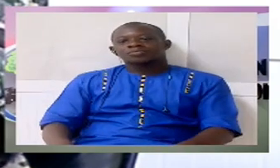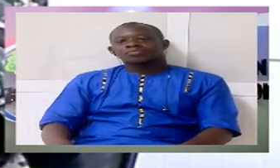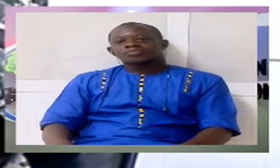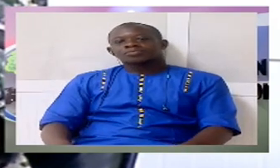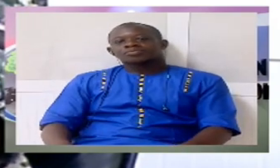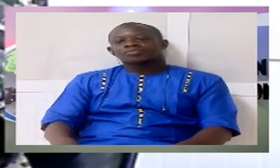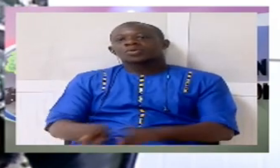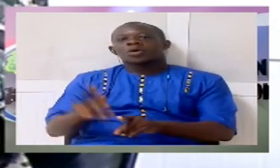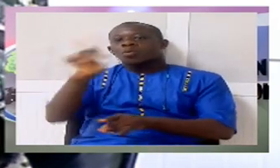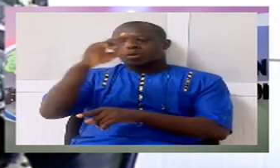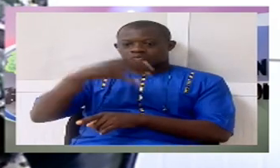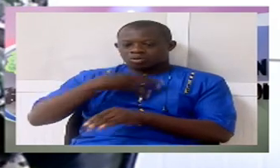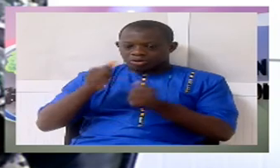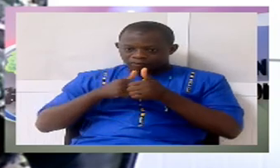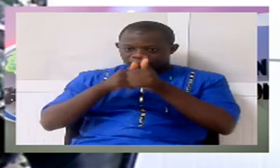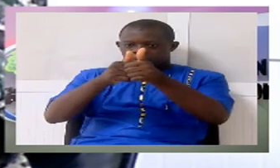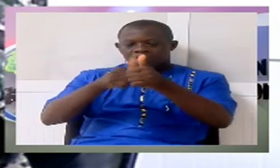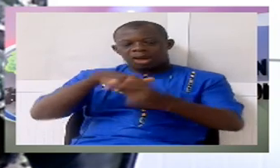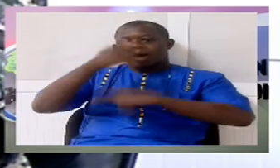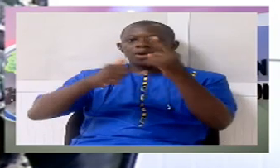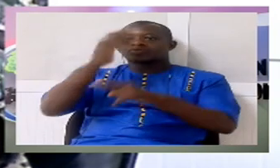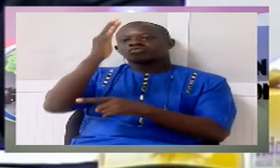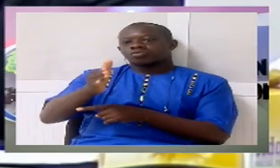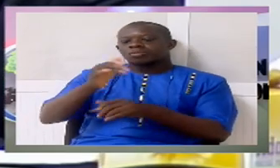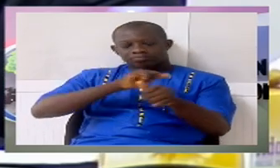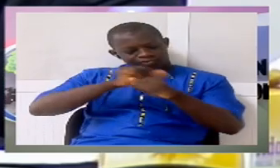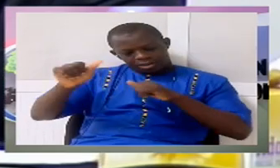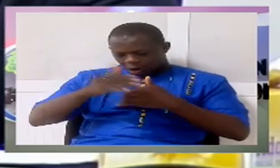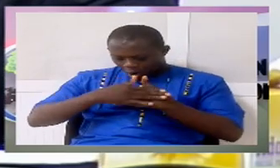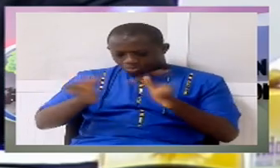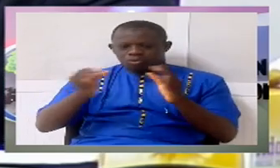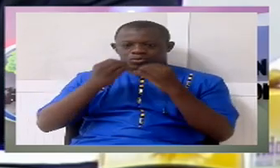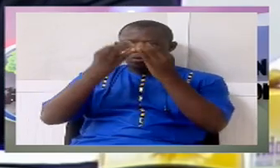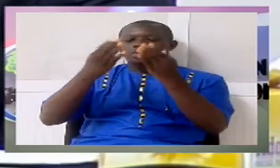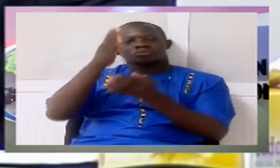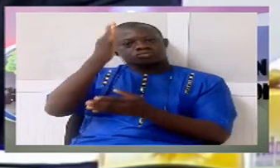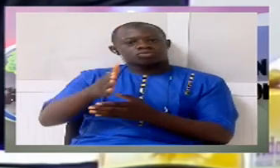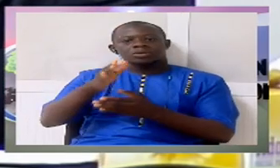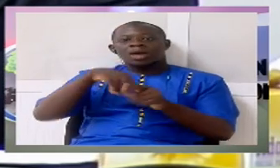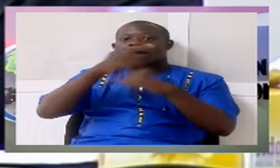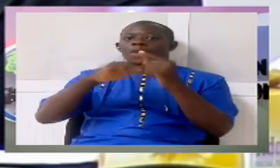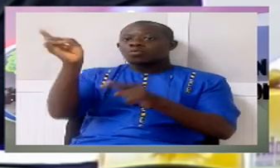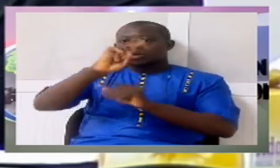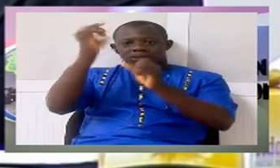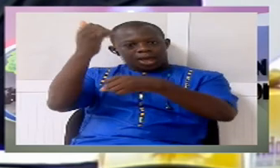So what we are after here is the truth. Tell us the truth about what